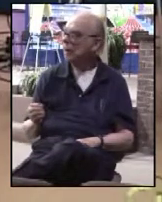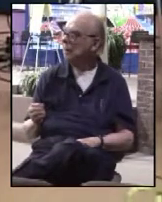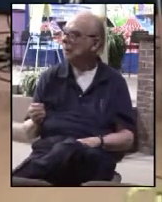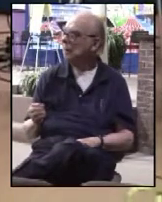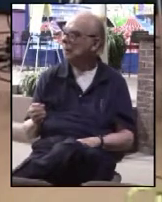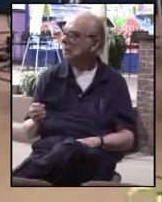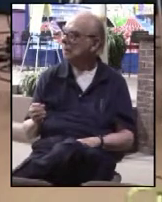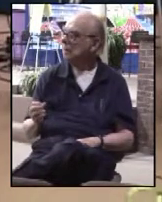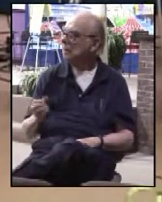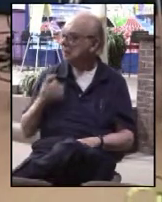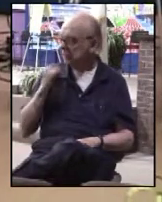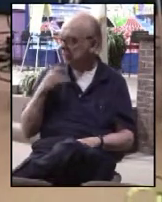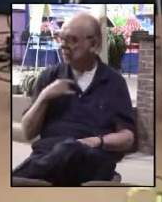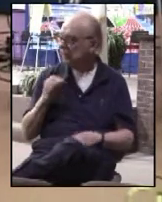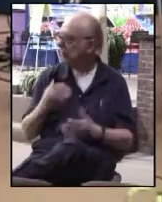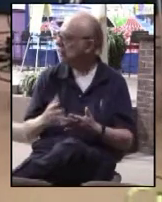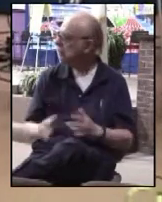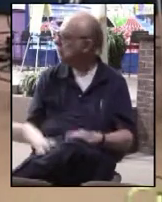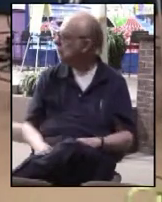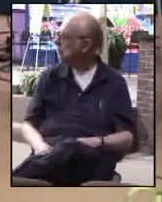finish okay